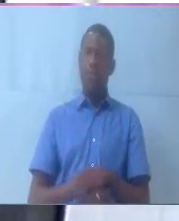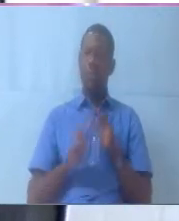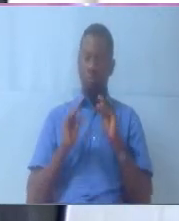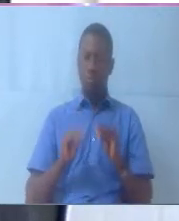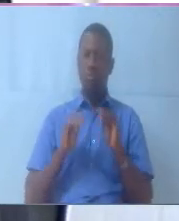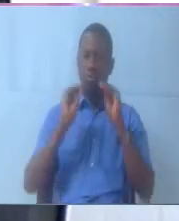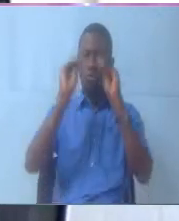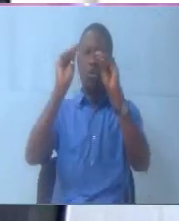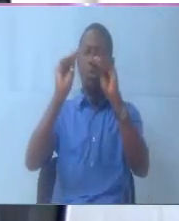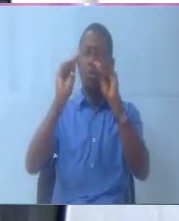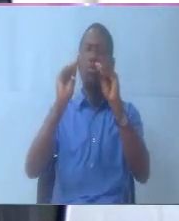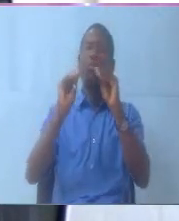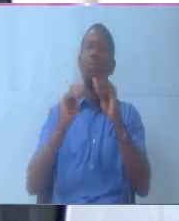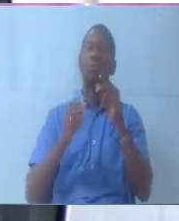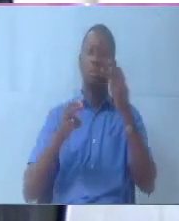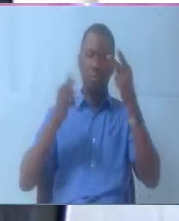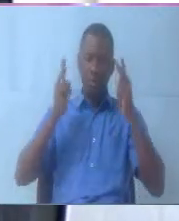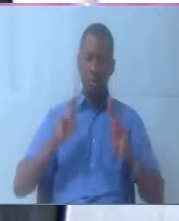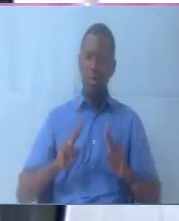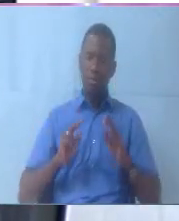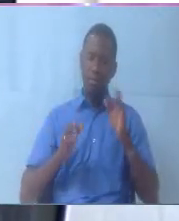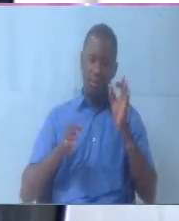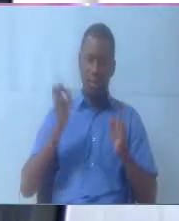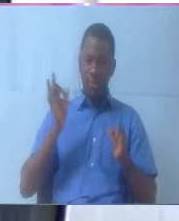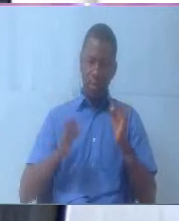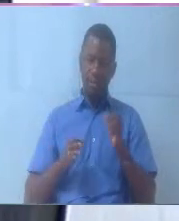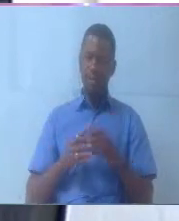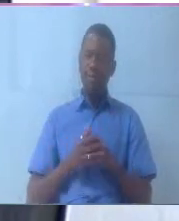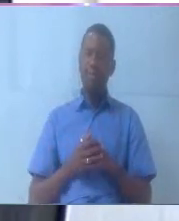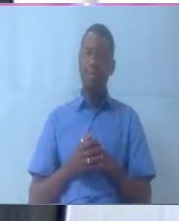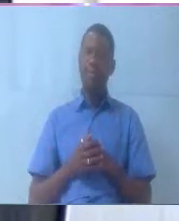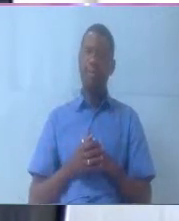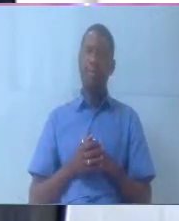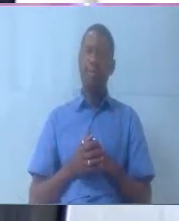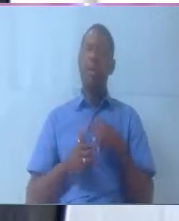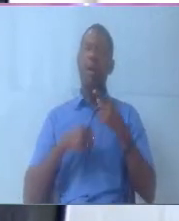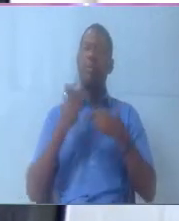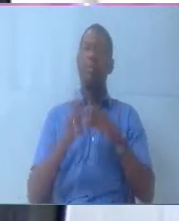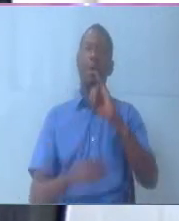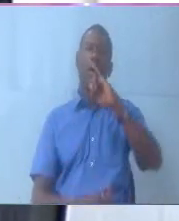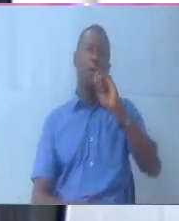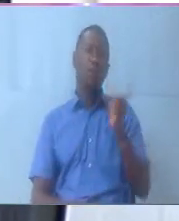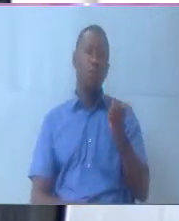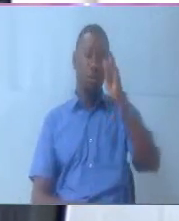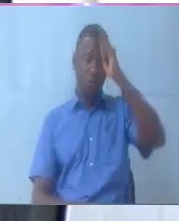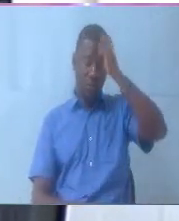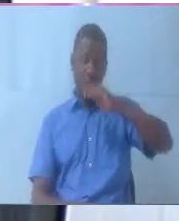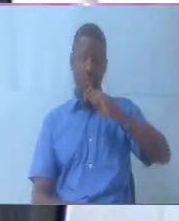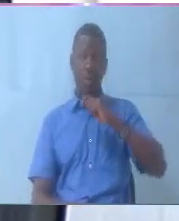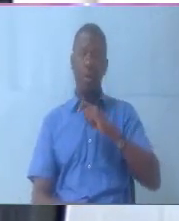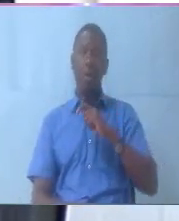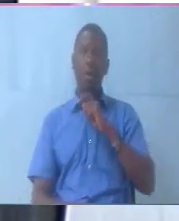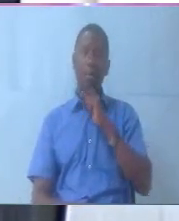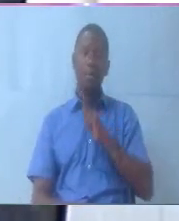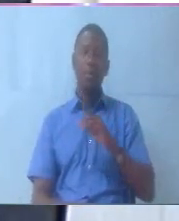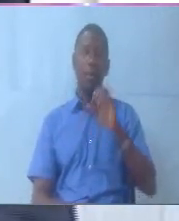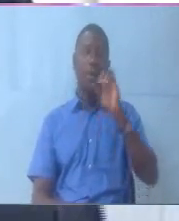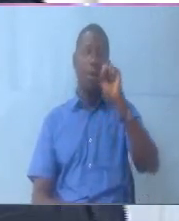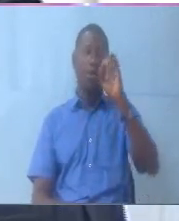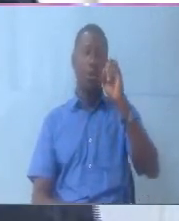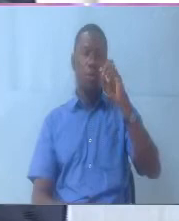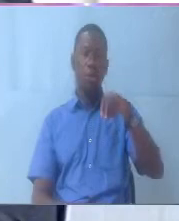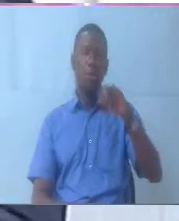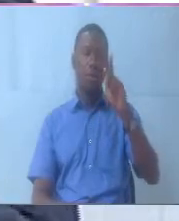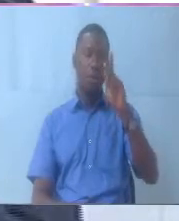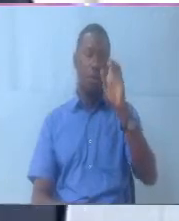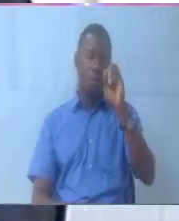the matter. Ngakonyin dem follow. So the IGP Sonko, Wotumo IGP Sonko, I don't know what he did, but he